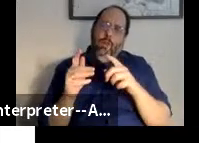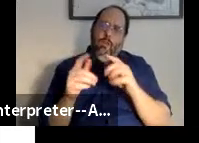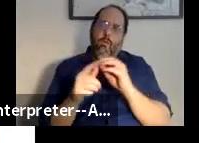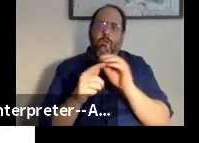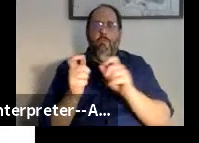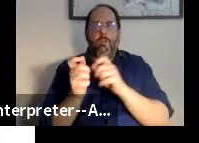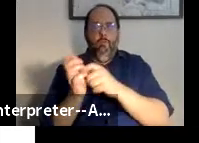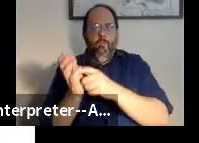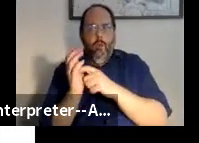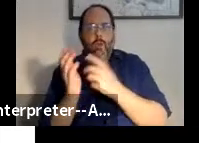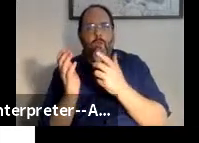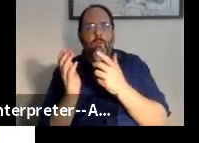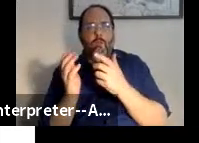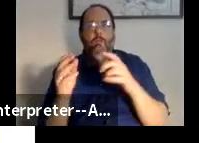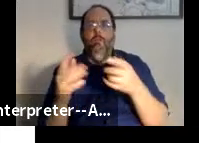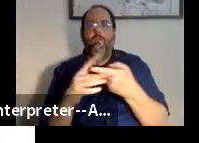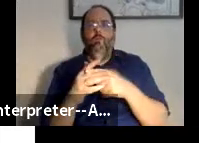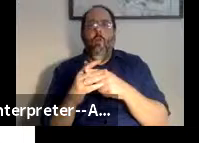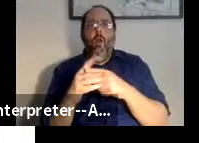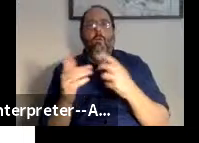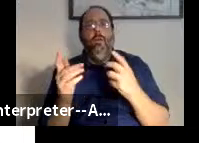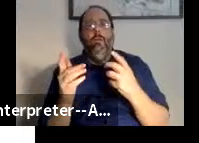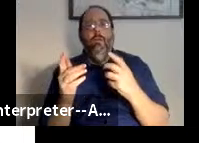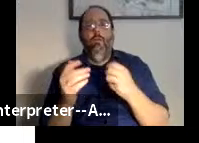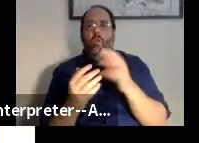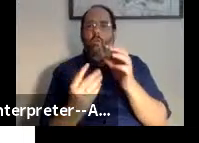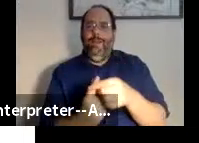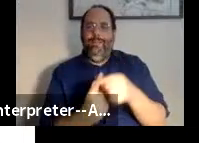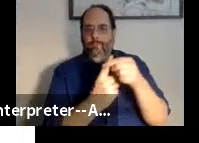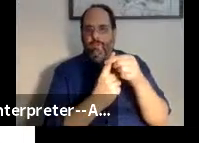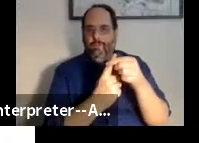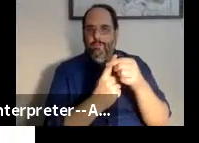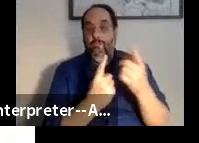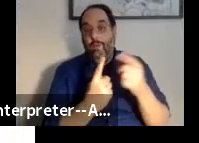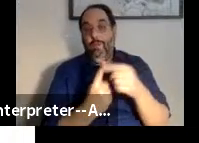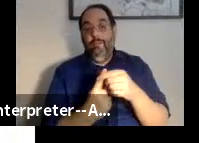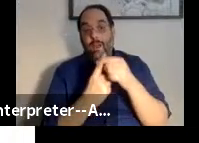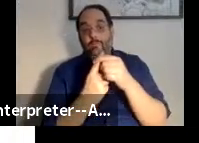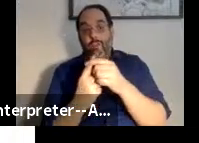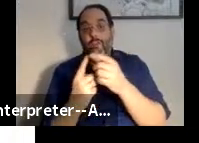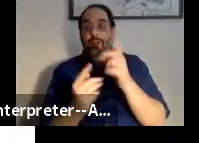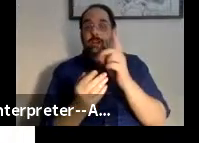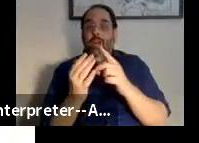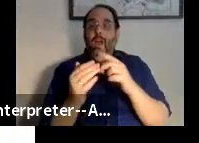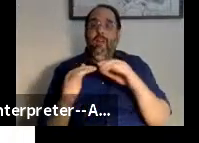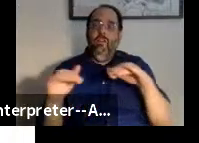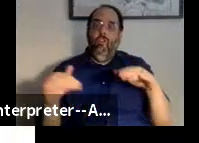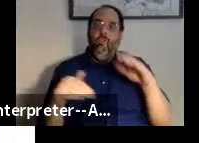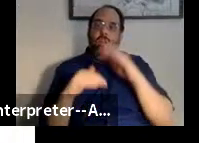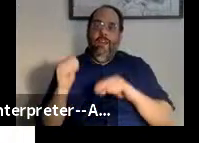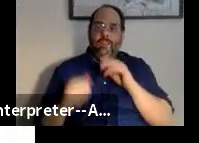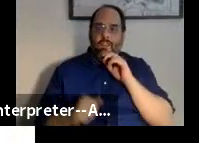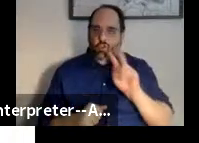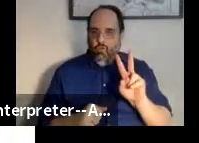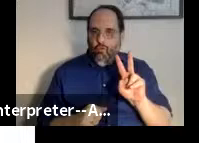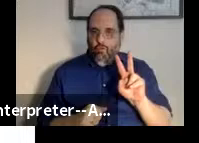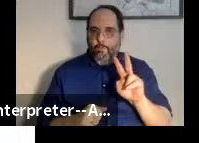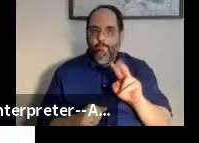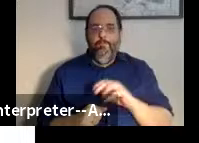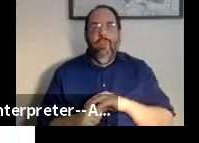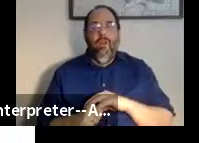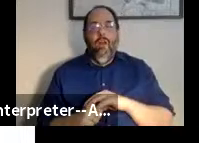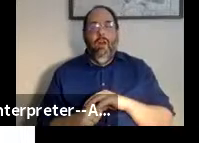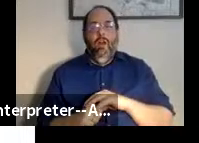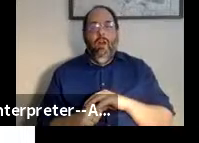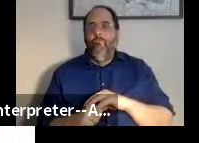specific requirements for play areas start with a few exceptions. And one are play areas that are designed for children under 2 years of age